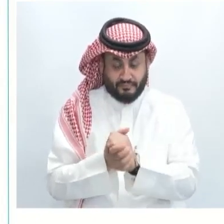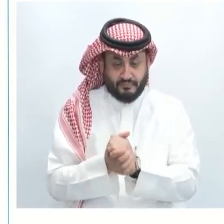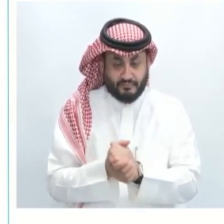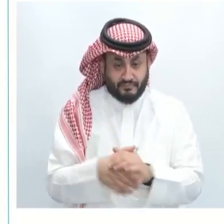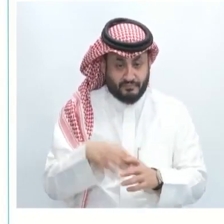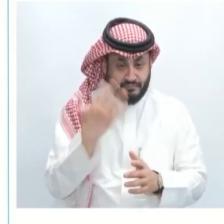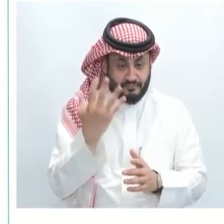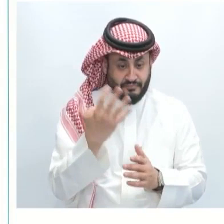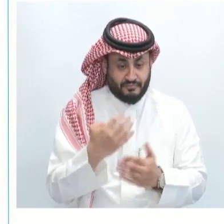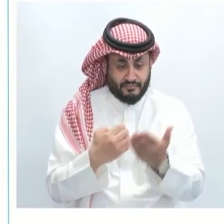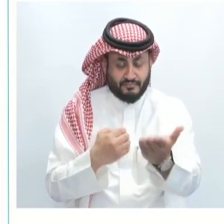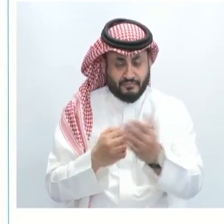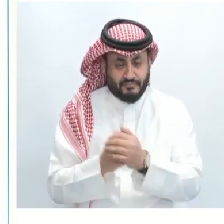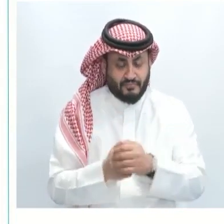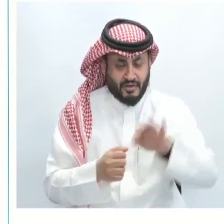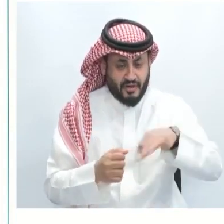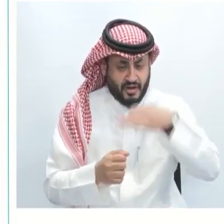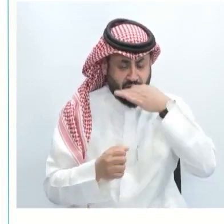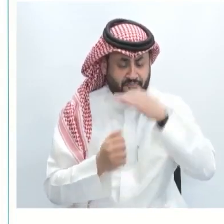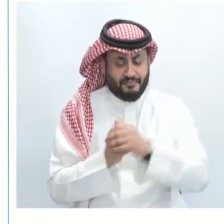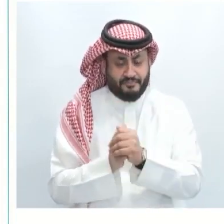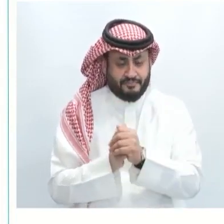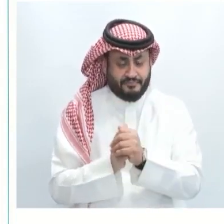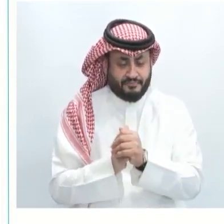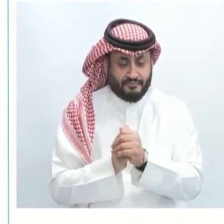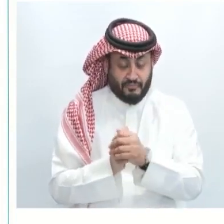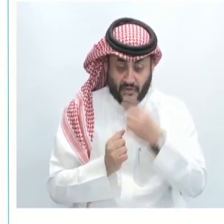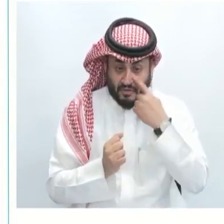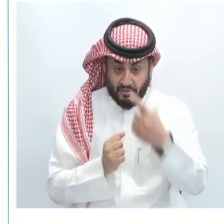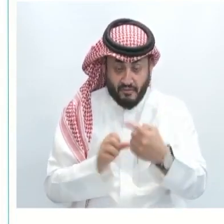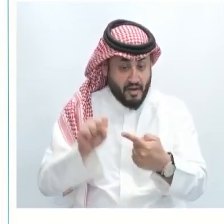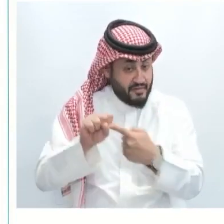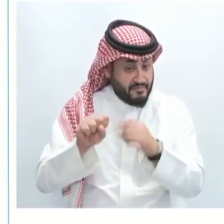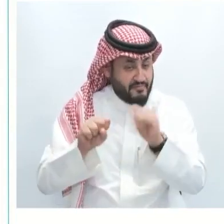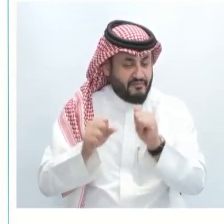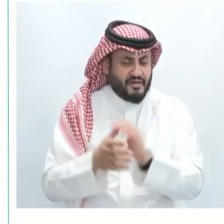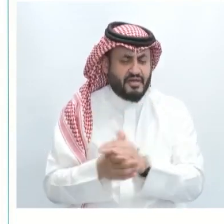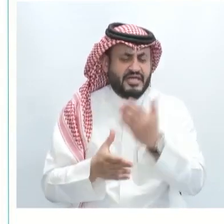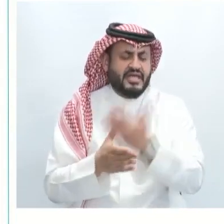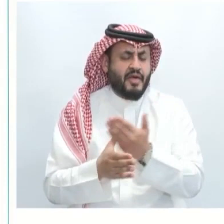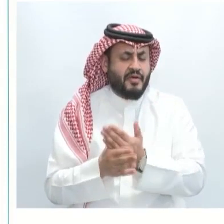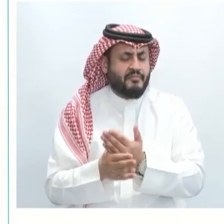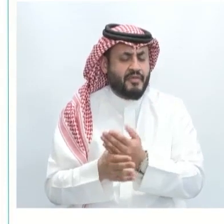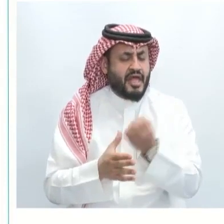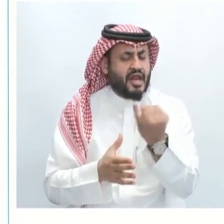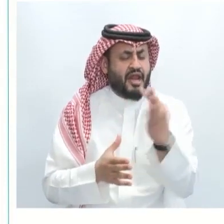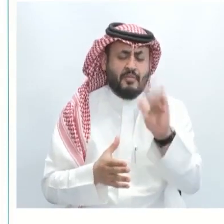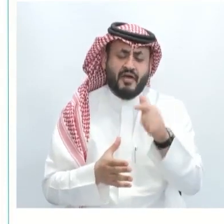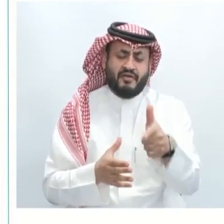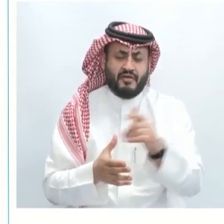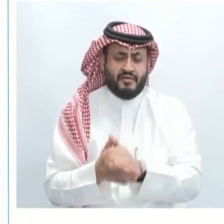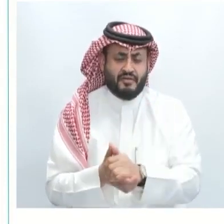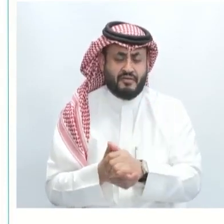to the other example we had last lesson, which is soup. This is a